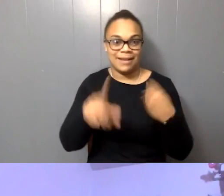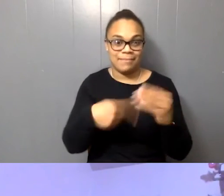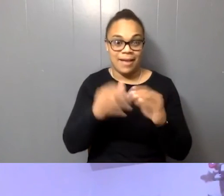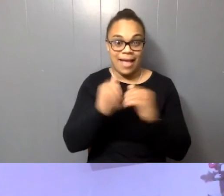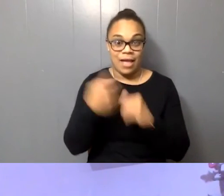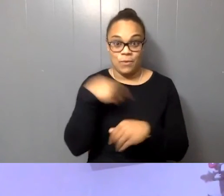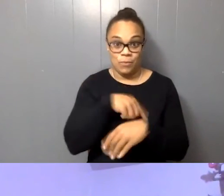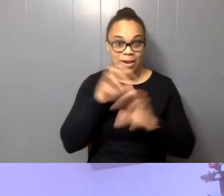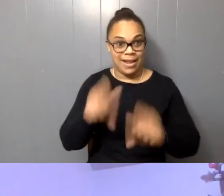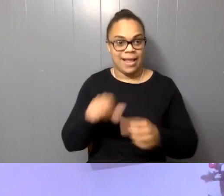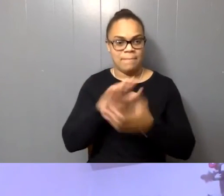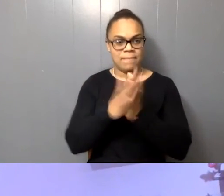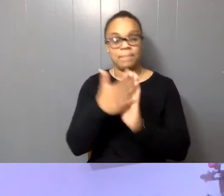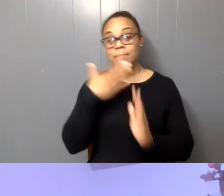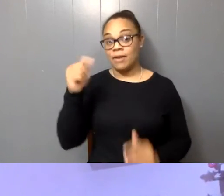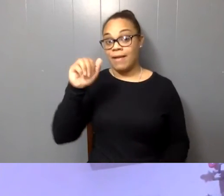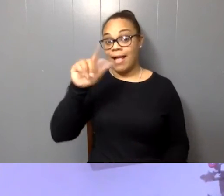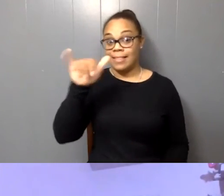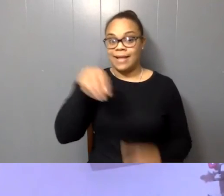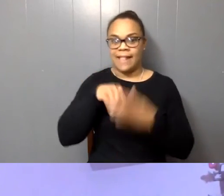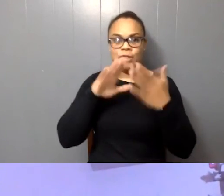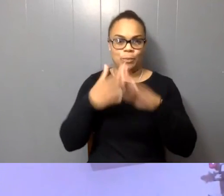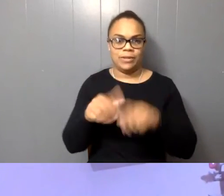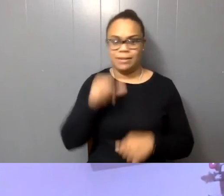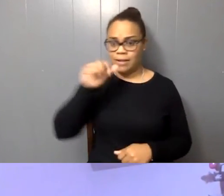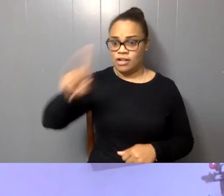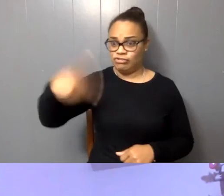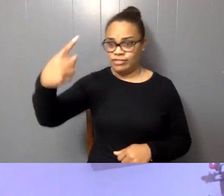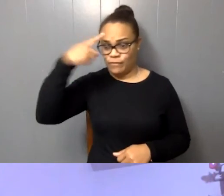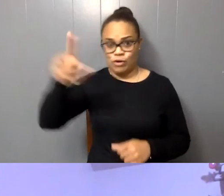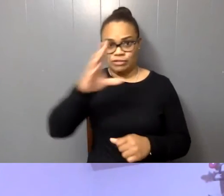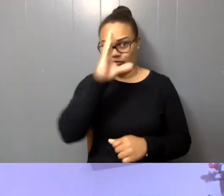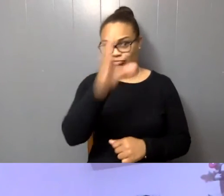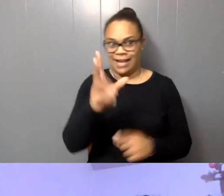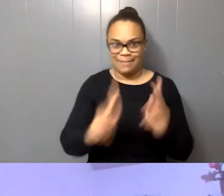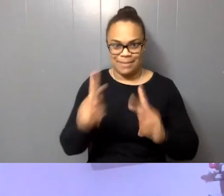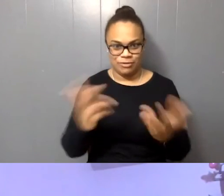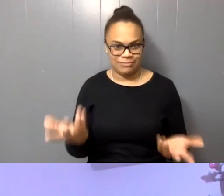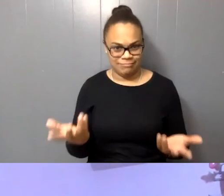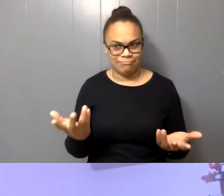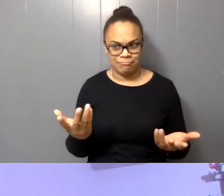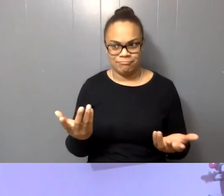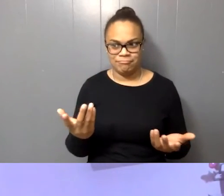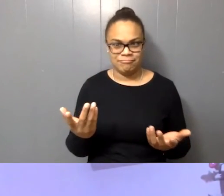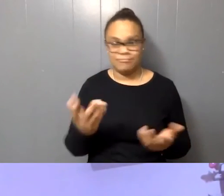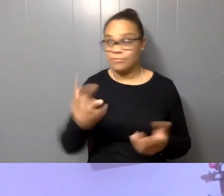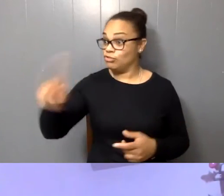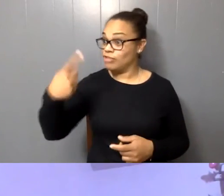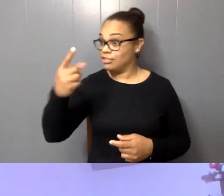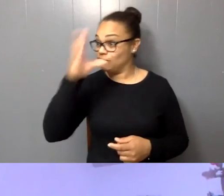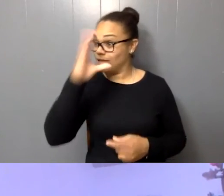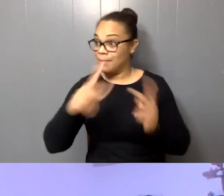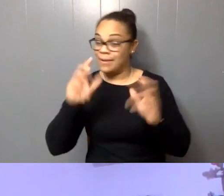within our own community, that it's not just for straight people to be allies to the LGBTQ community, but